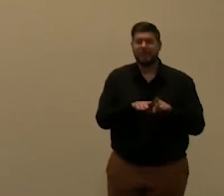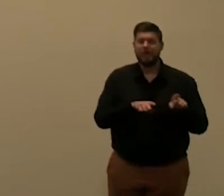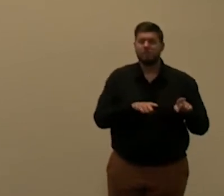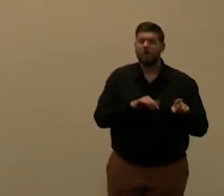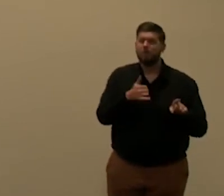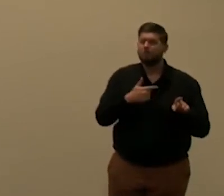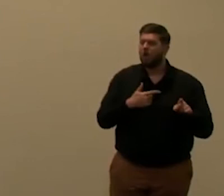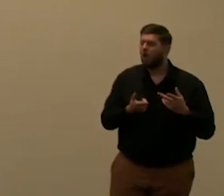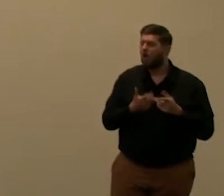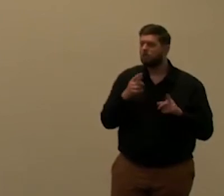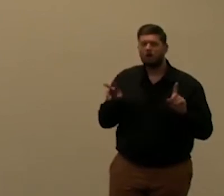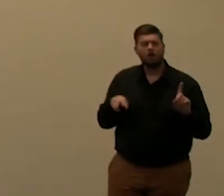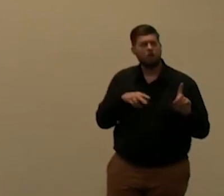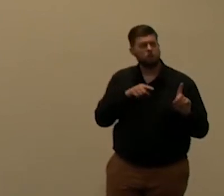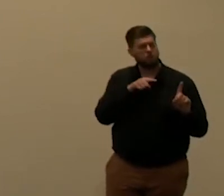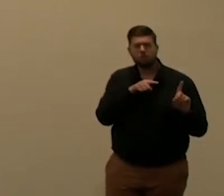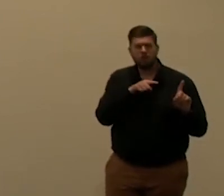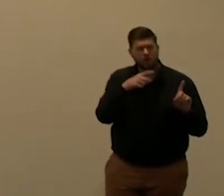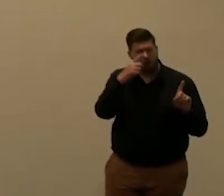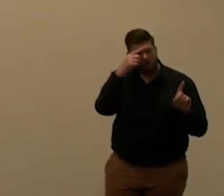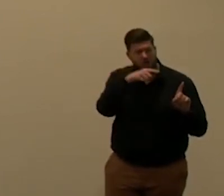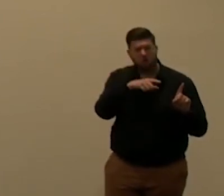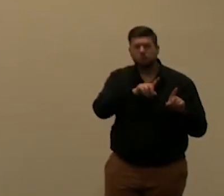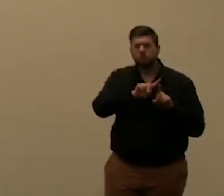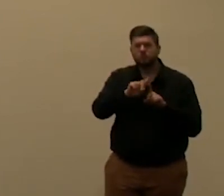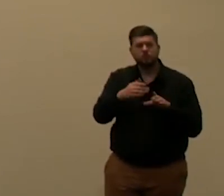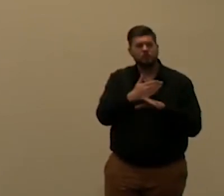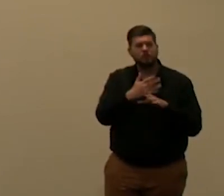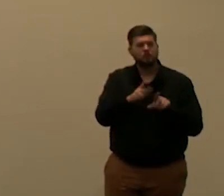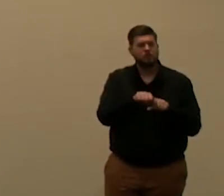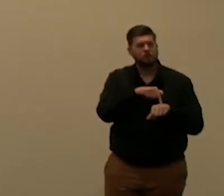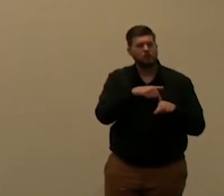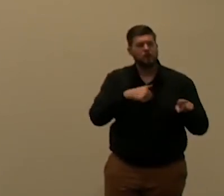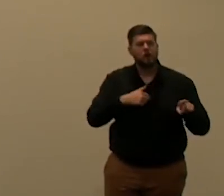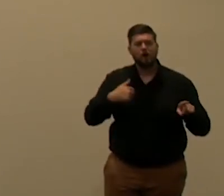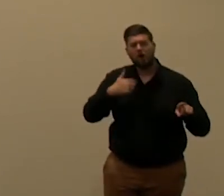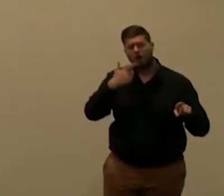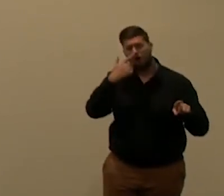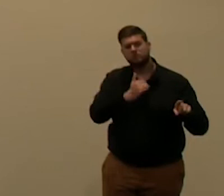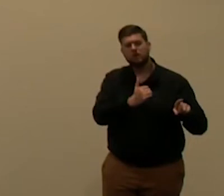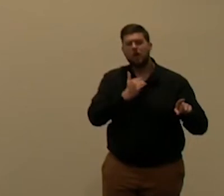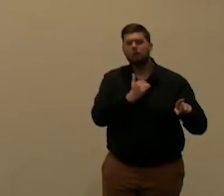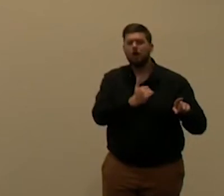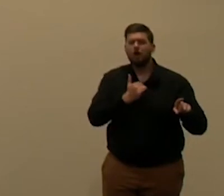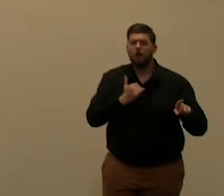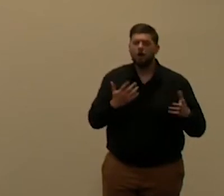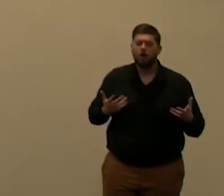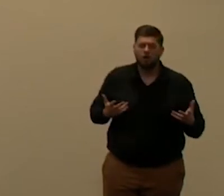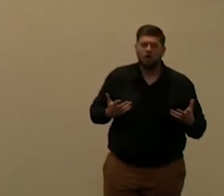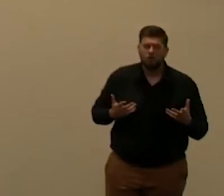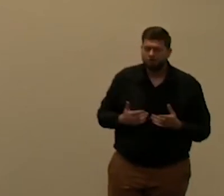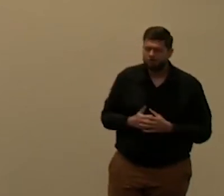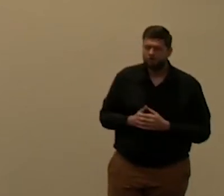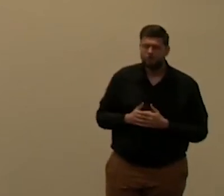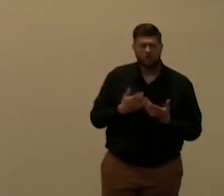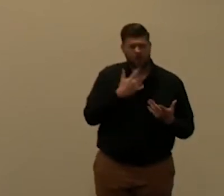a signal to the other people in the meeting or to the other employees underneath the manager that it's okay to do